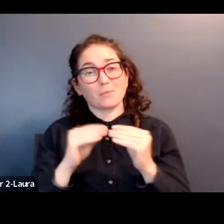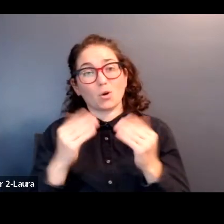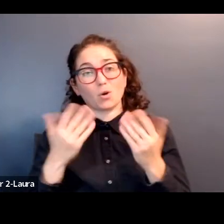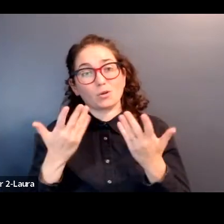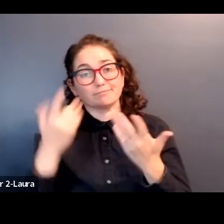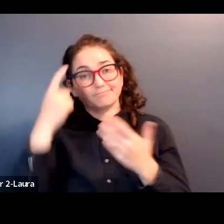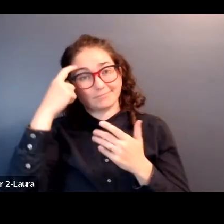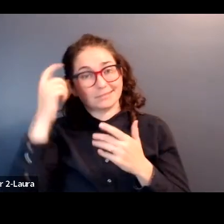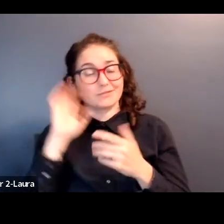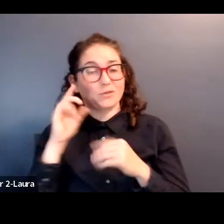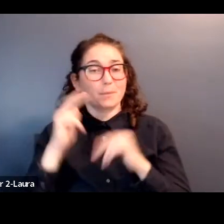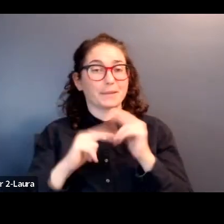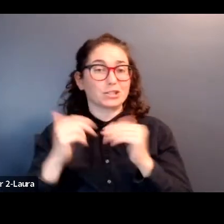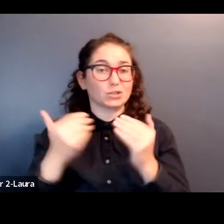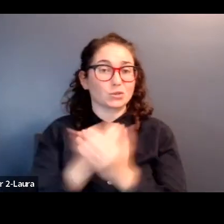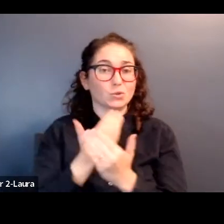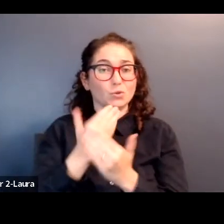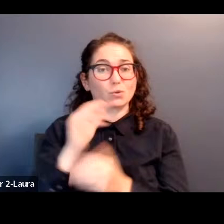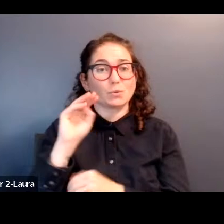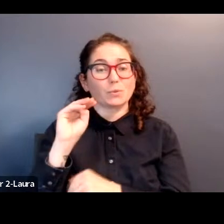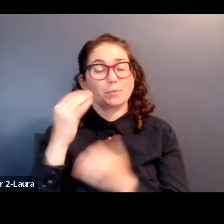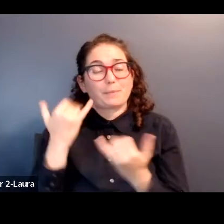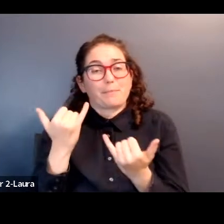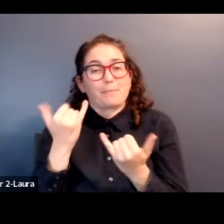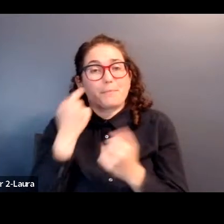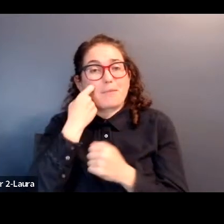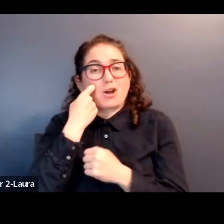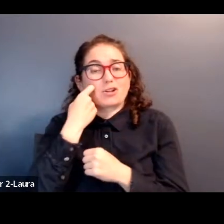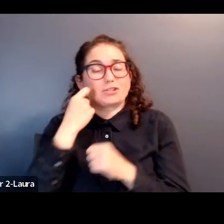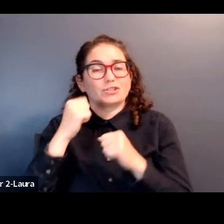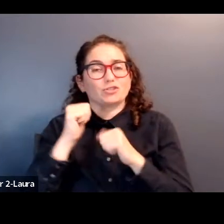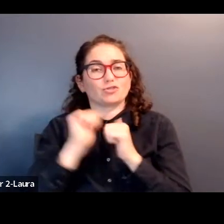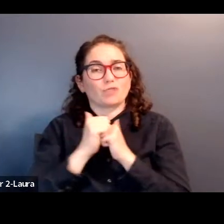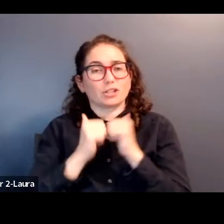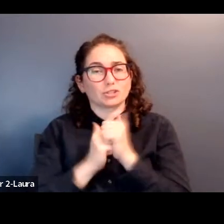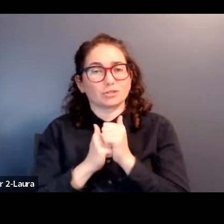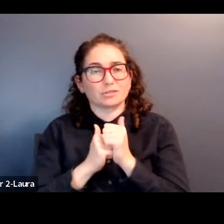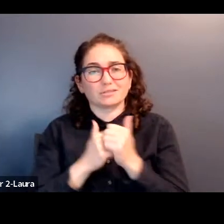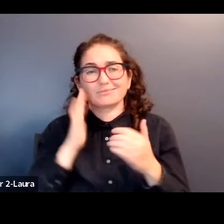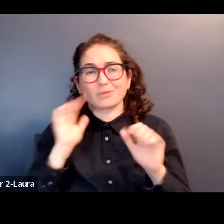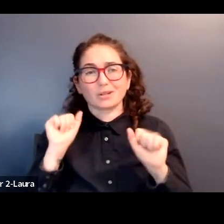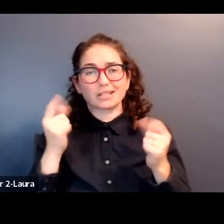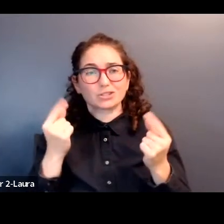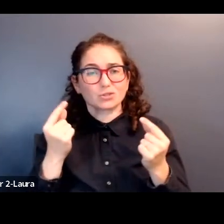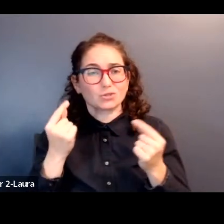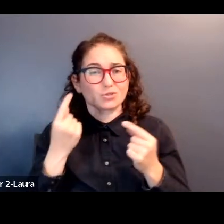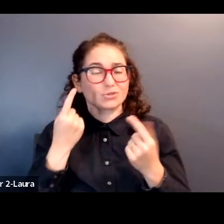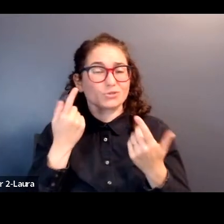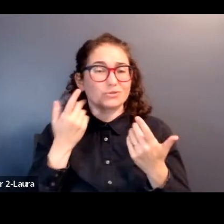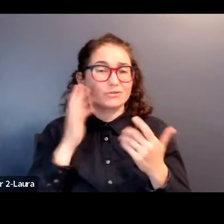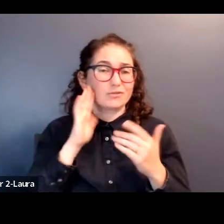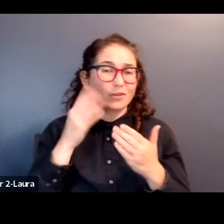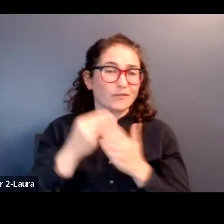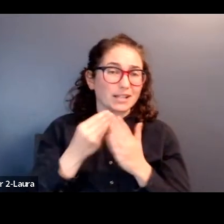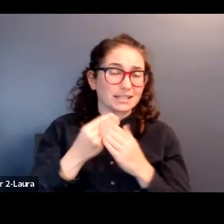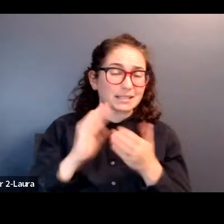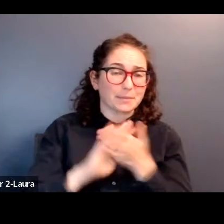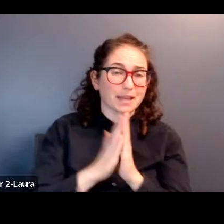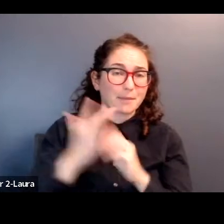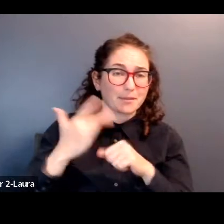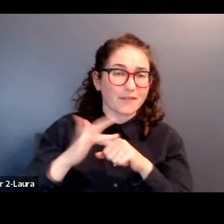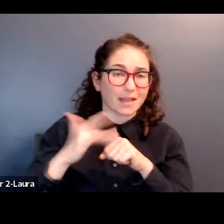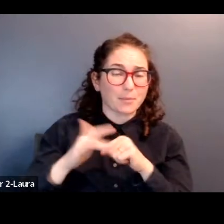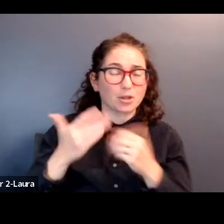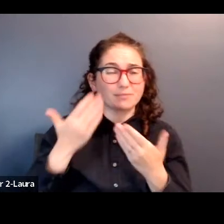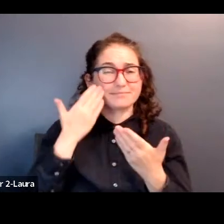new modern structures. What can be done by the city to allow funding to be available? All of the zoning changes in the world will not